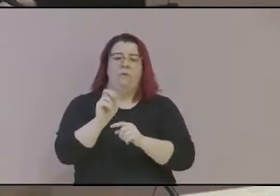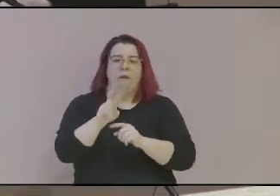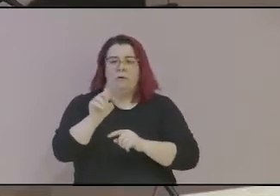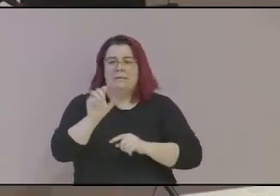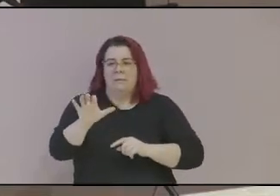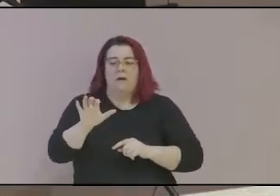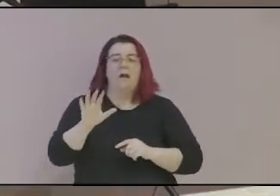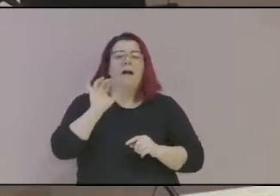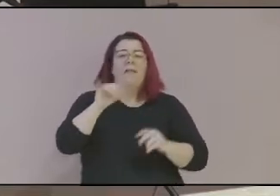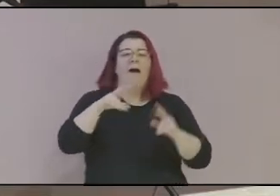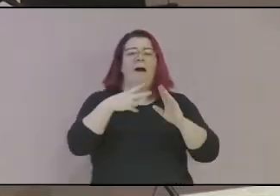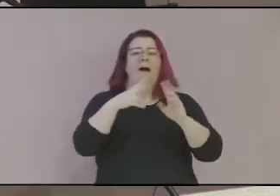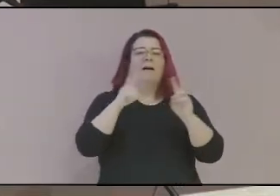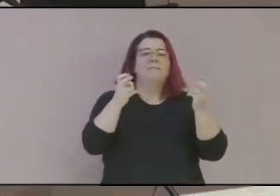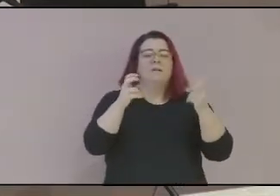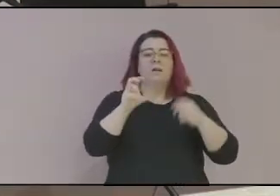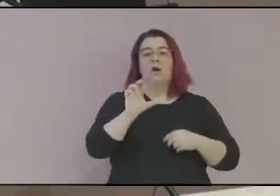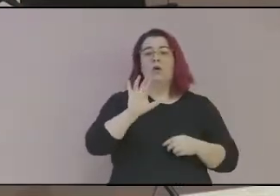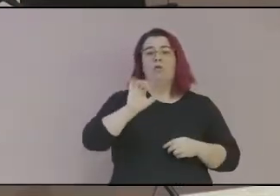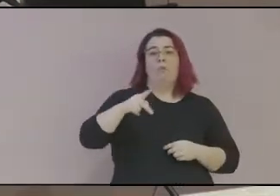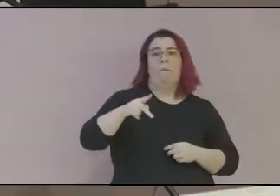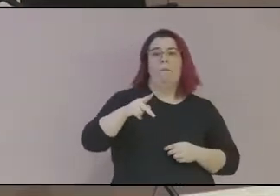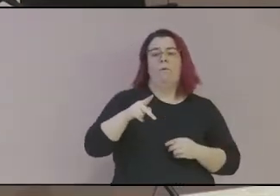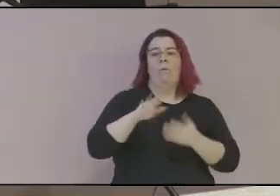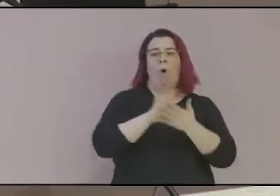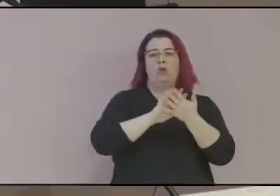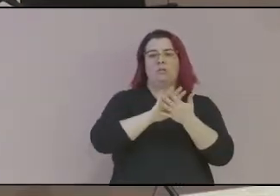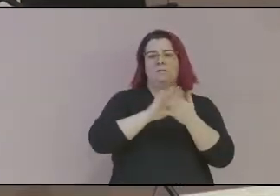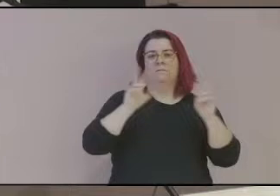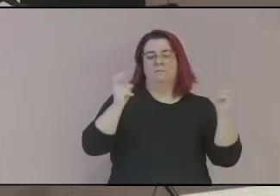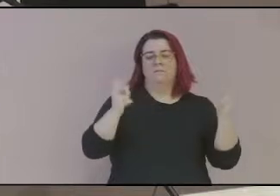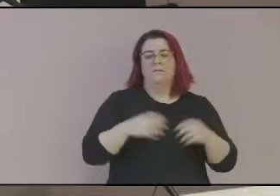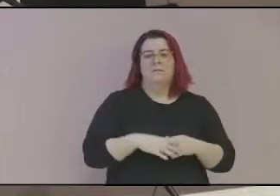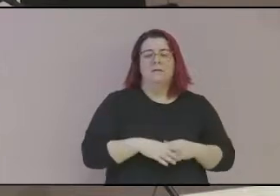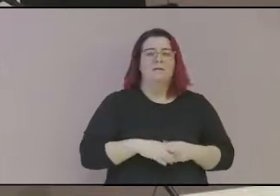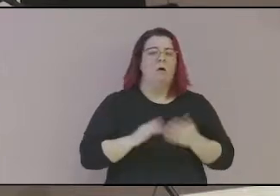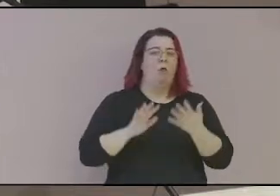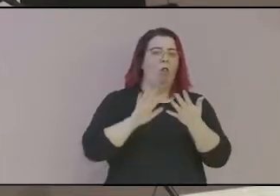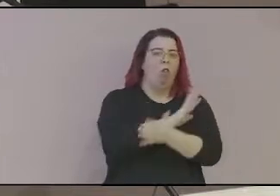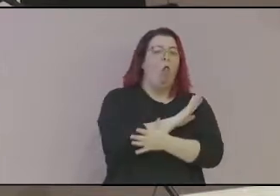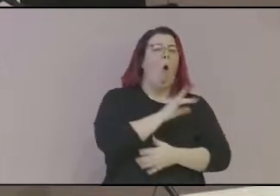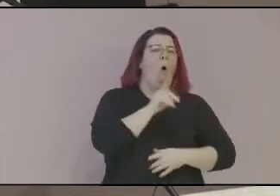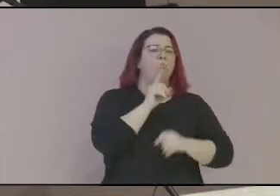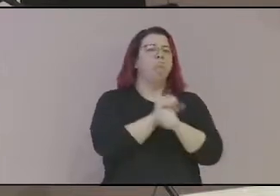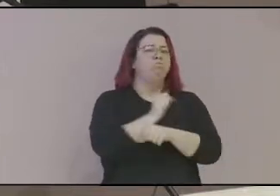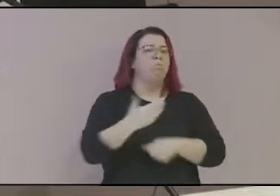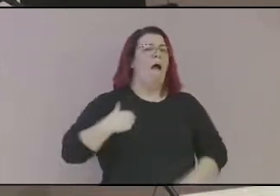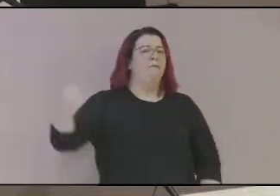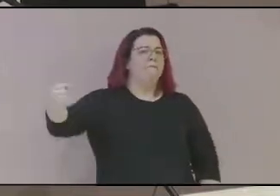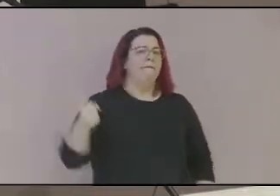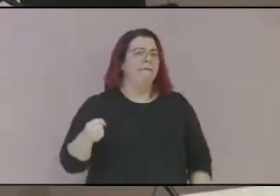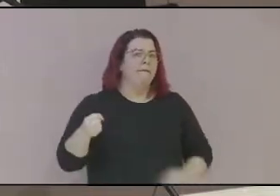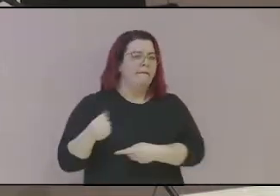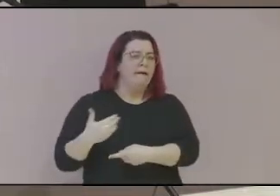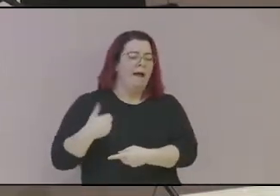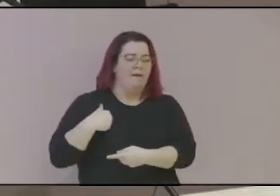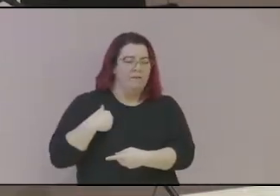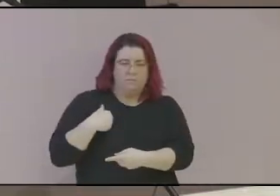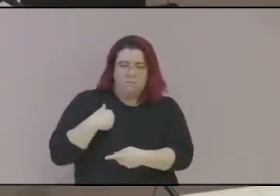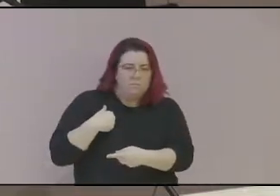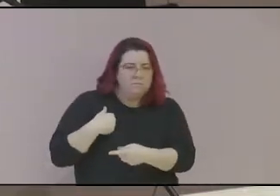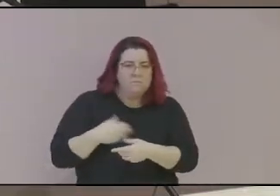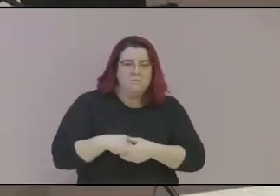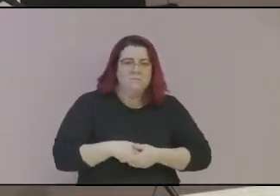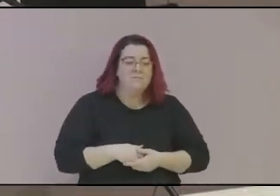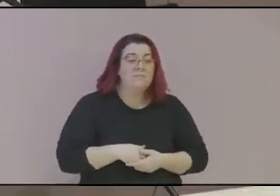disabled people or disability rhetoric to justify problematic policies. And no one ever mentions